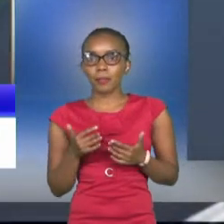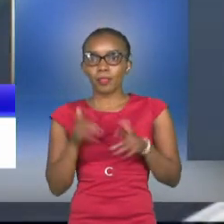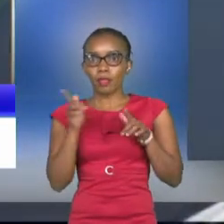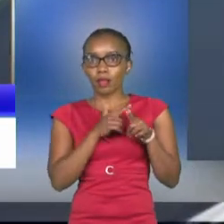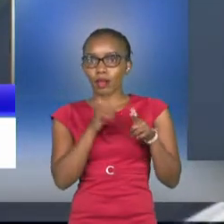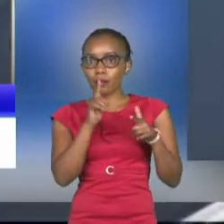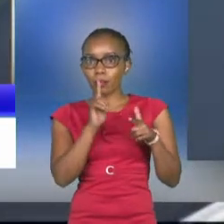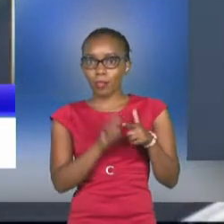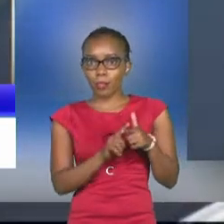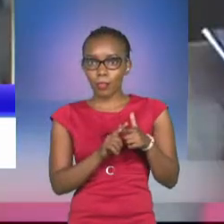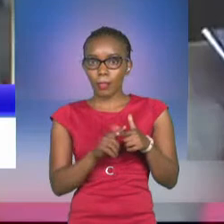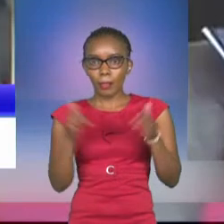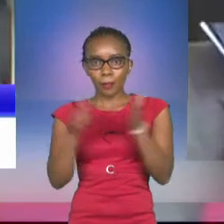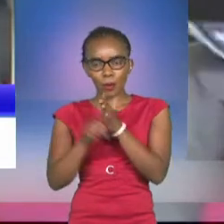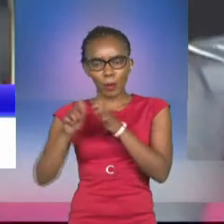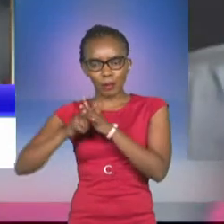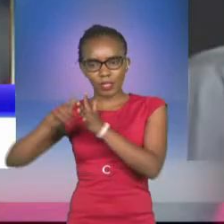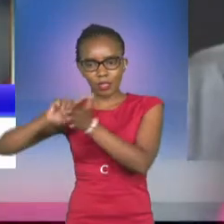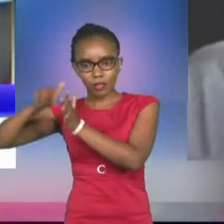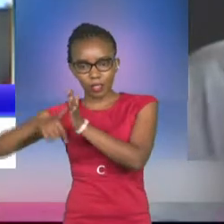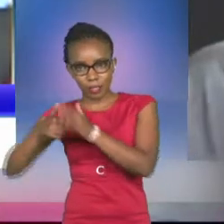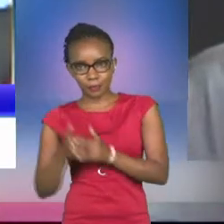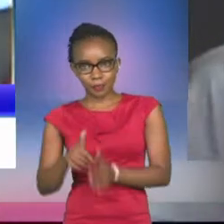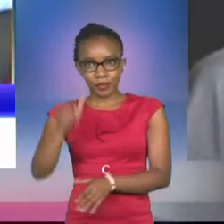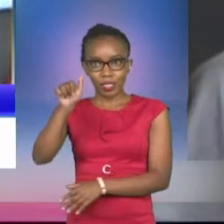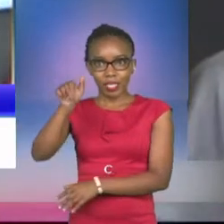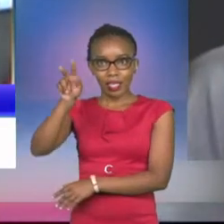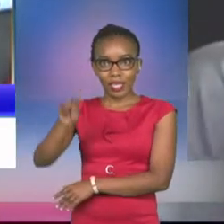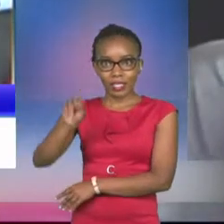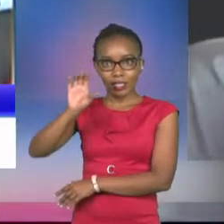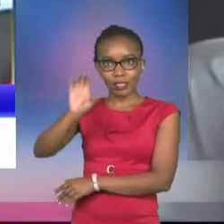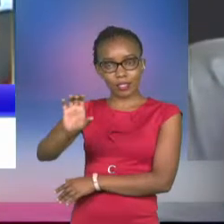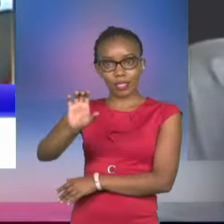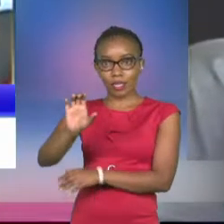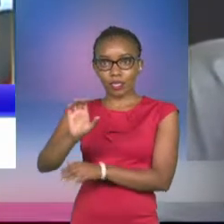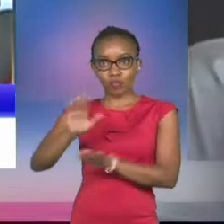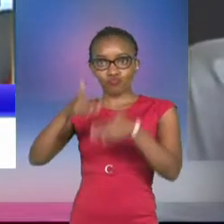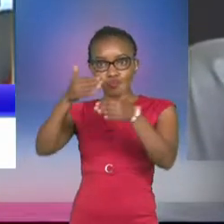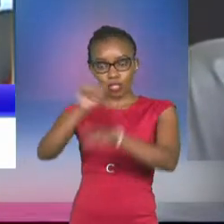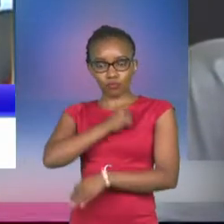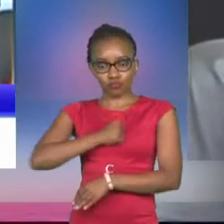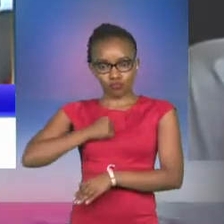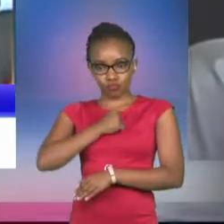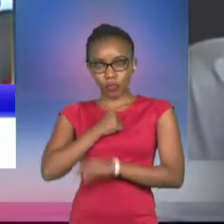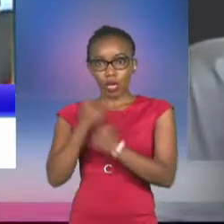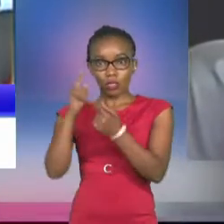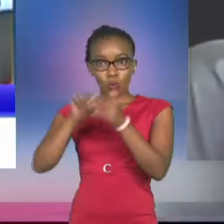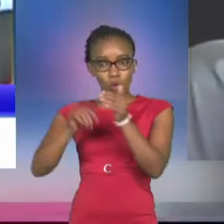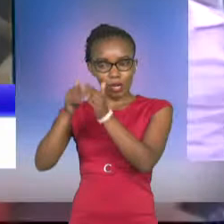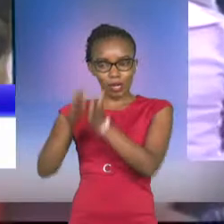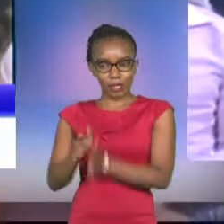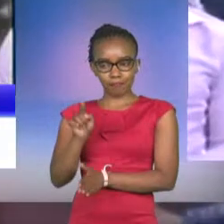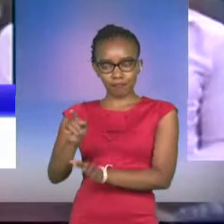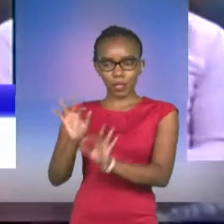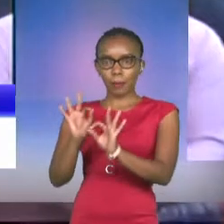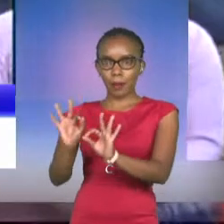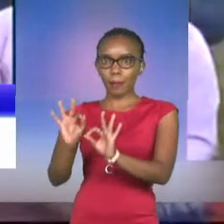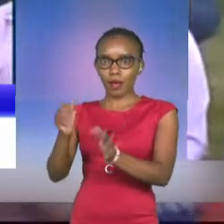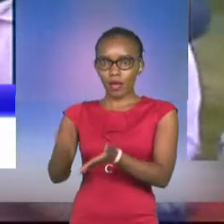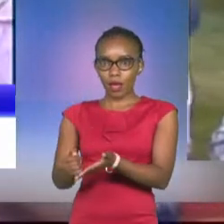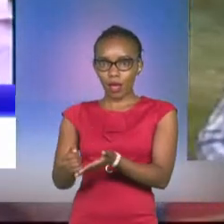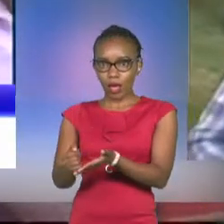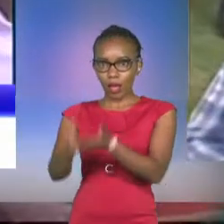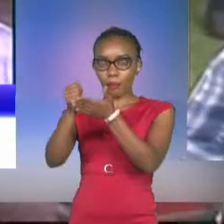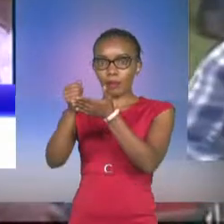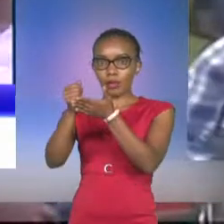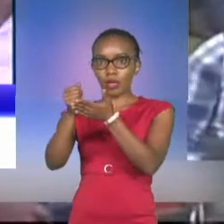and then Kikaumana. ANC party leader Musalia Mudavadi also conveyed his condolences, terming Nyatae as a great man who held his